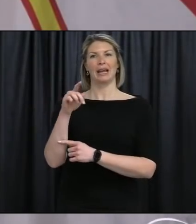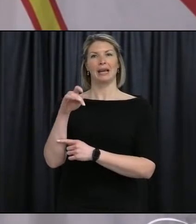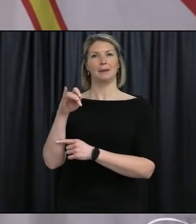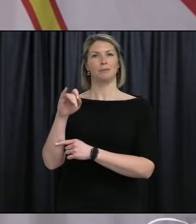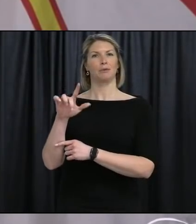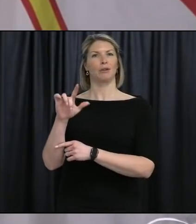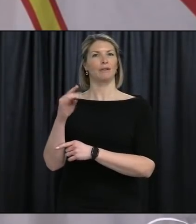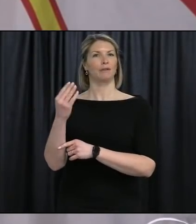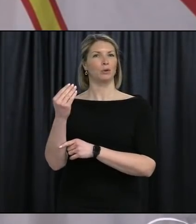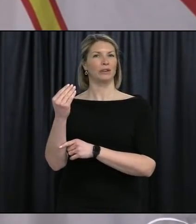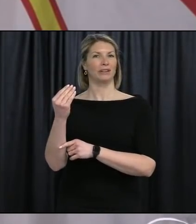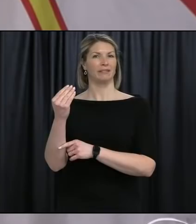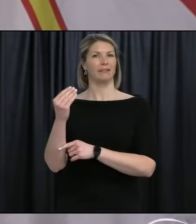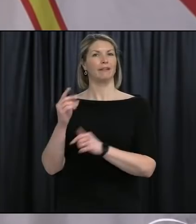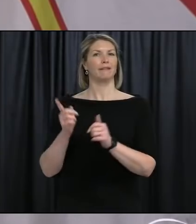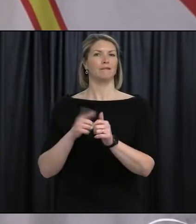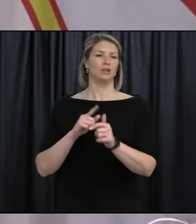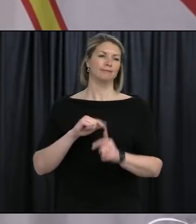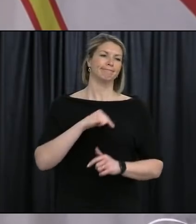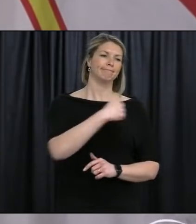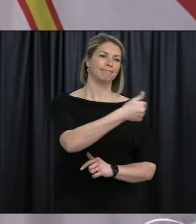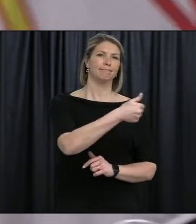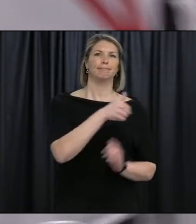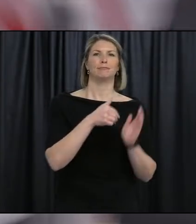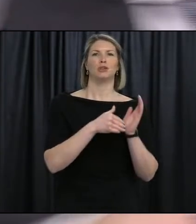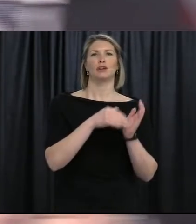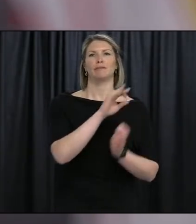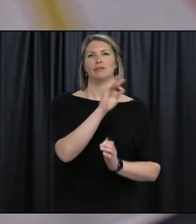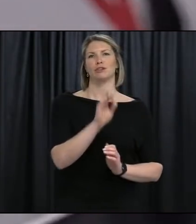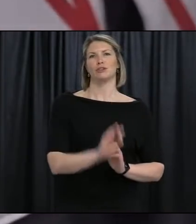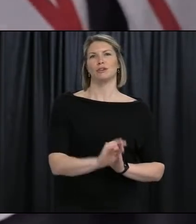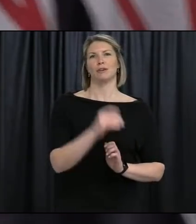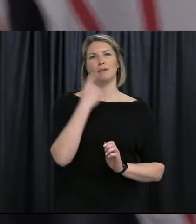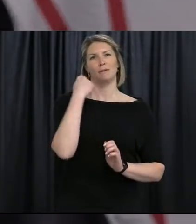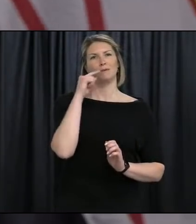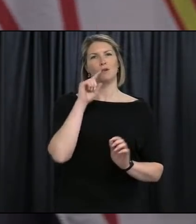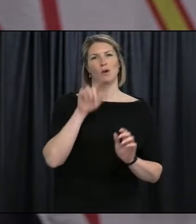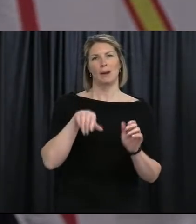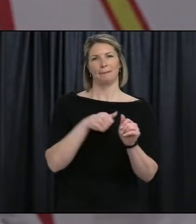I'll now turn things over to Dr. Fitzgerald for an update on the latest numbers here across the province.